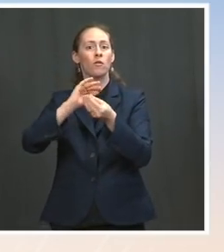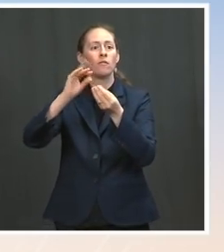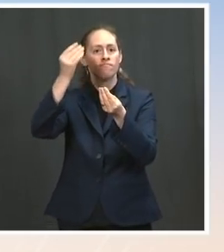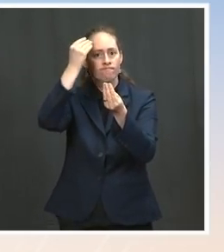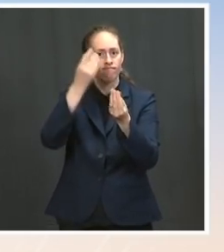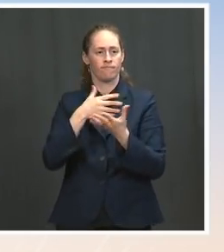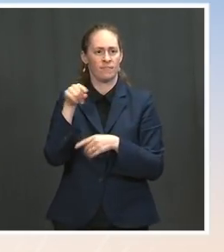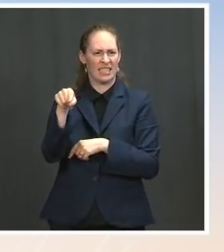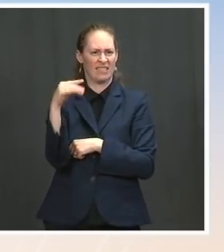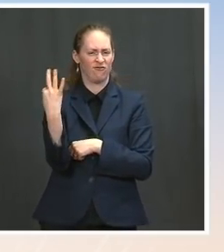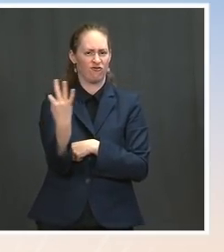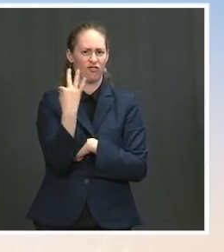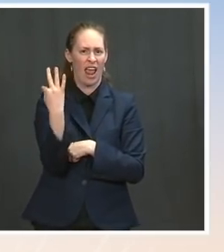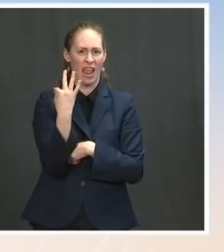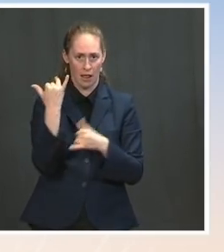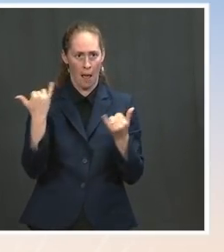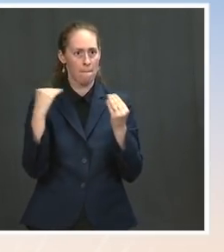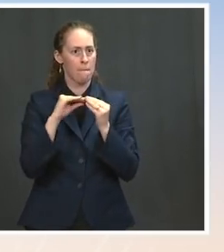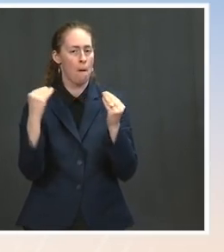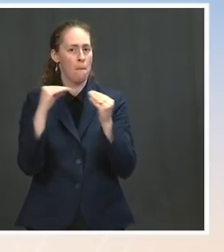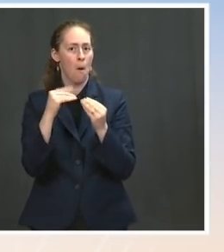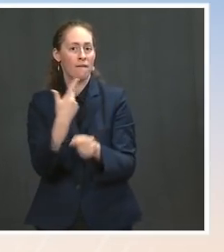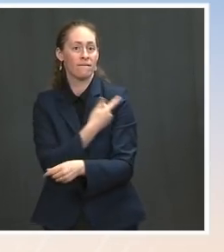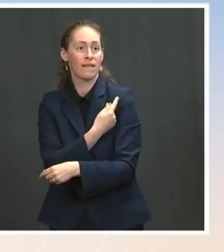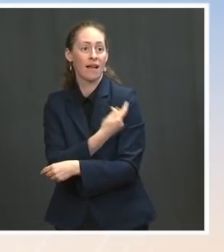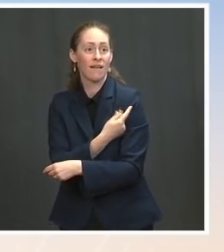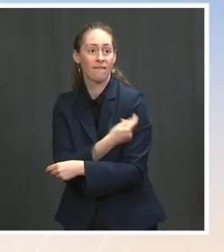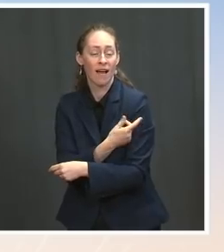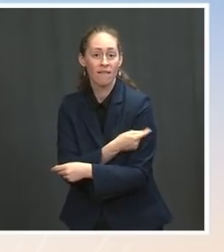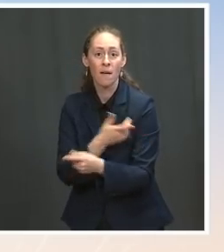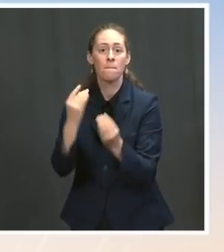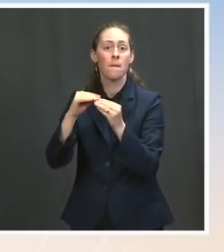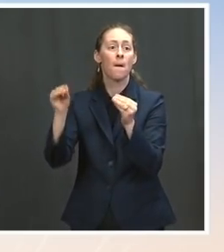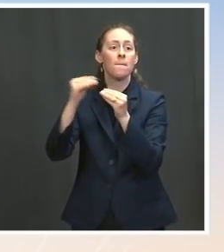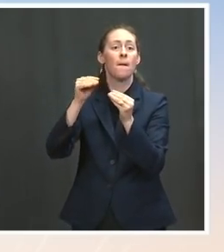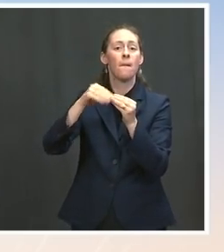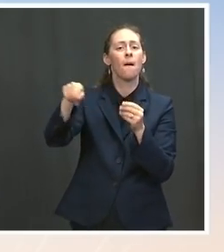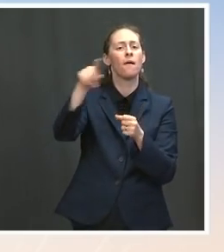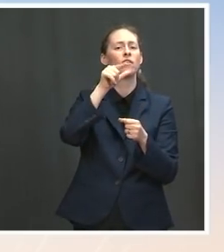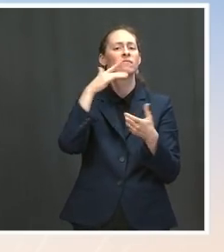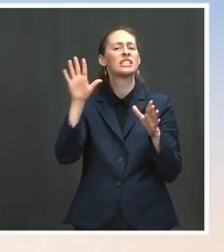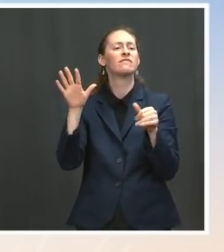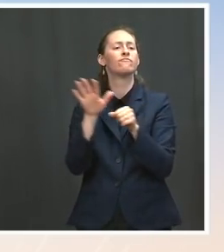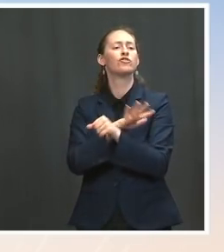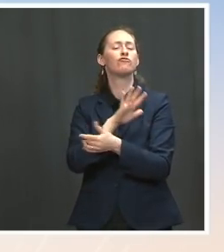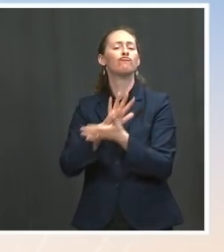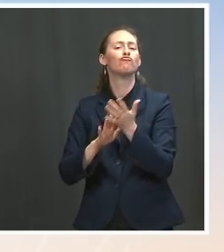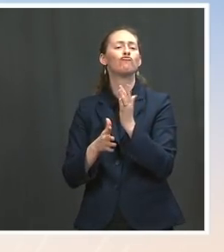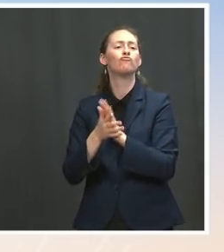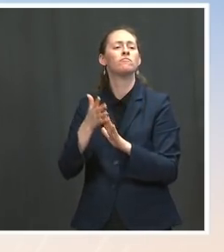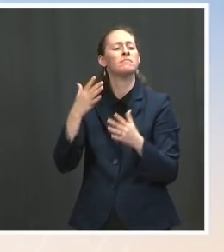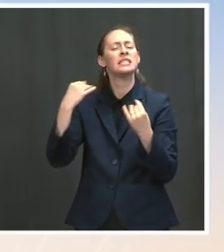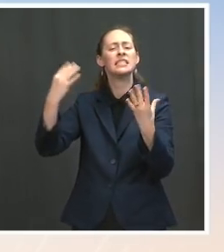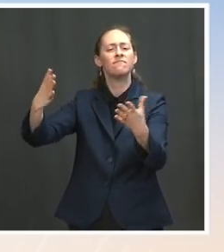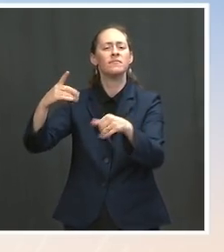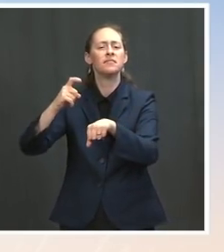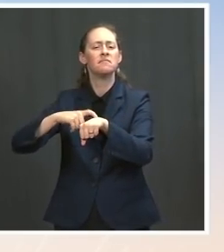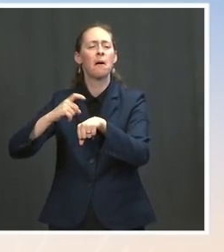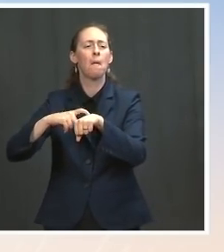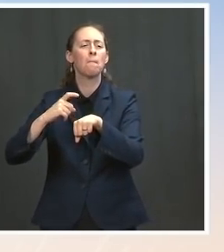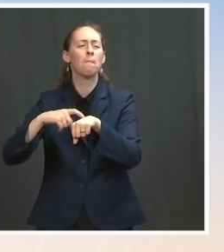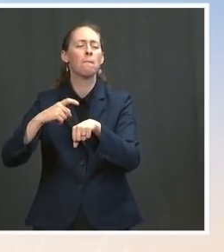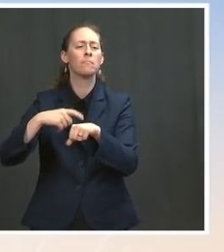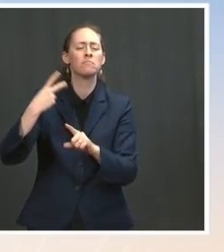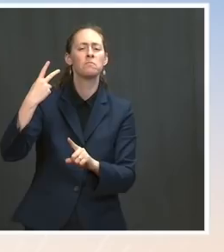being fully safe, fully vaccinated, it's going to take some time. We always expected that to be a couple of months, and we expect to see continuing improvement in the